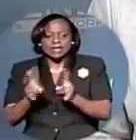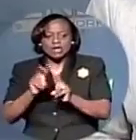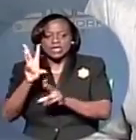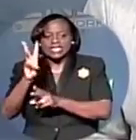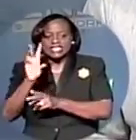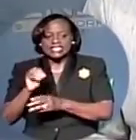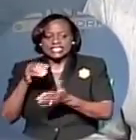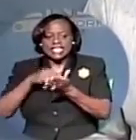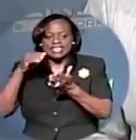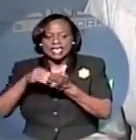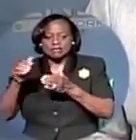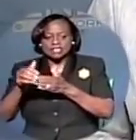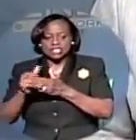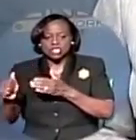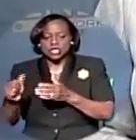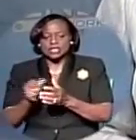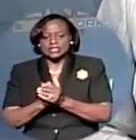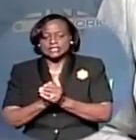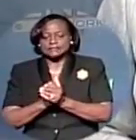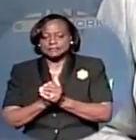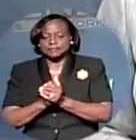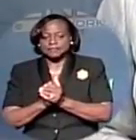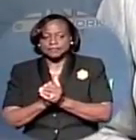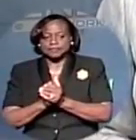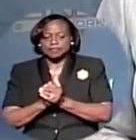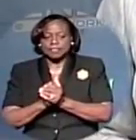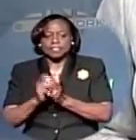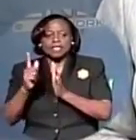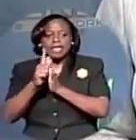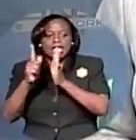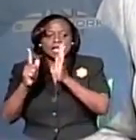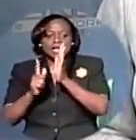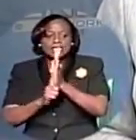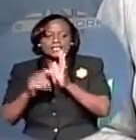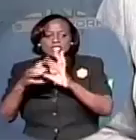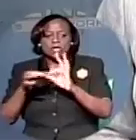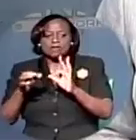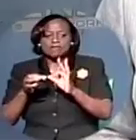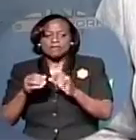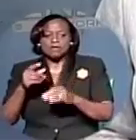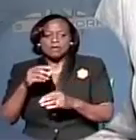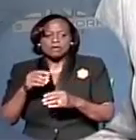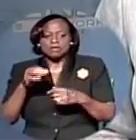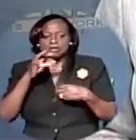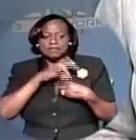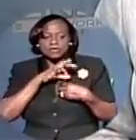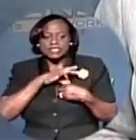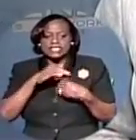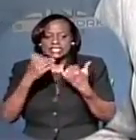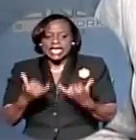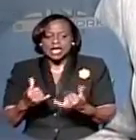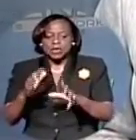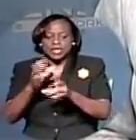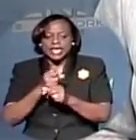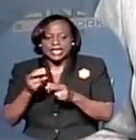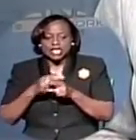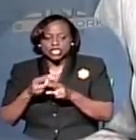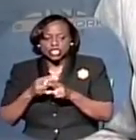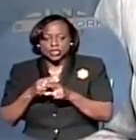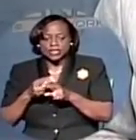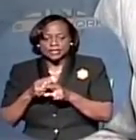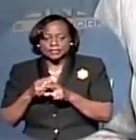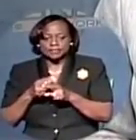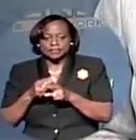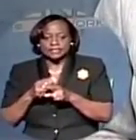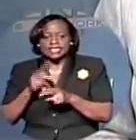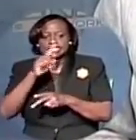investigation is ongoing. That list of disputed Andros voters is getting shorter. ZNS News understands it's